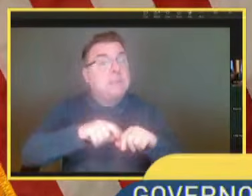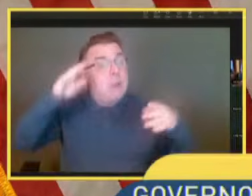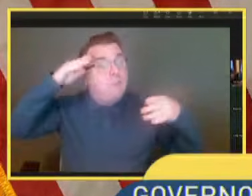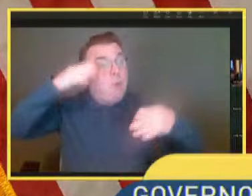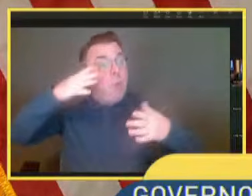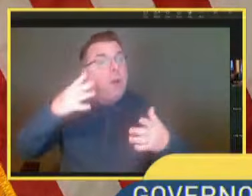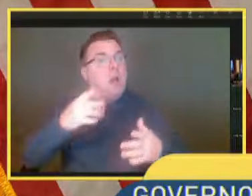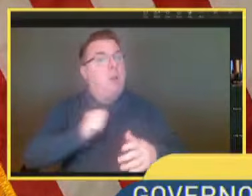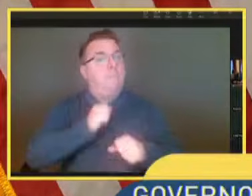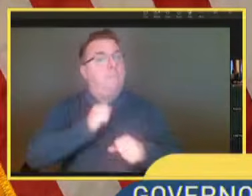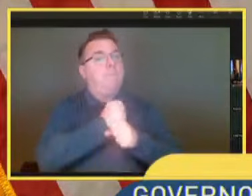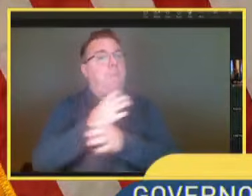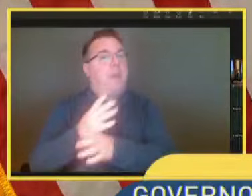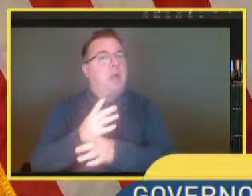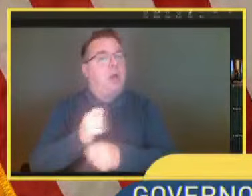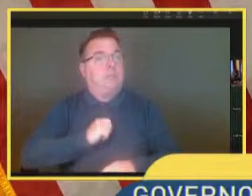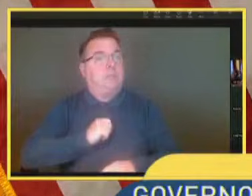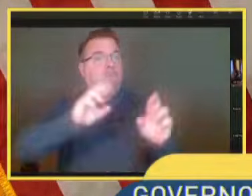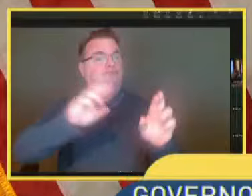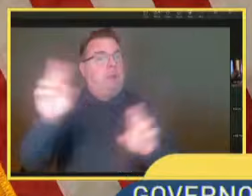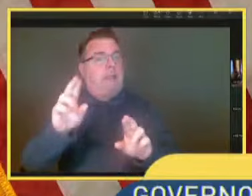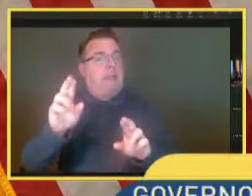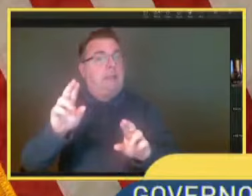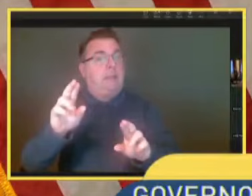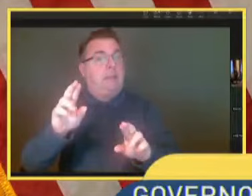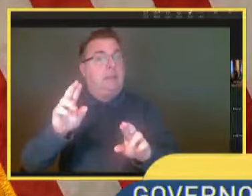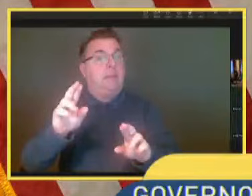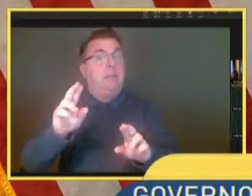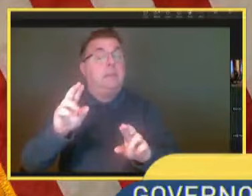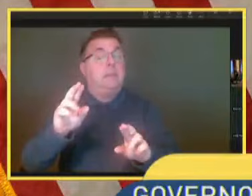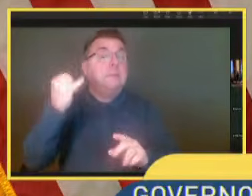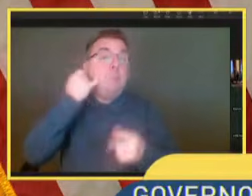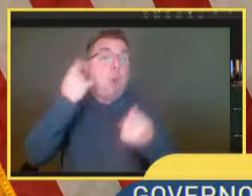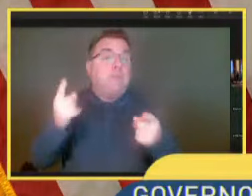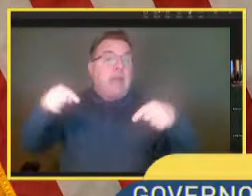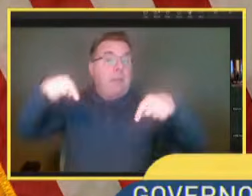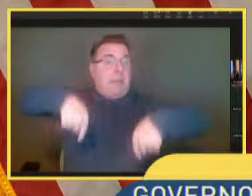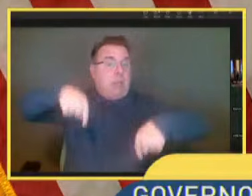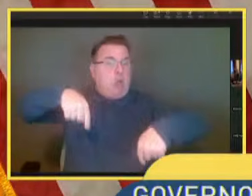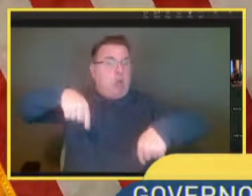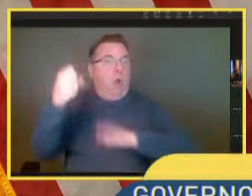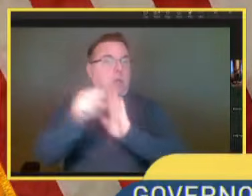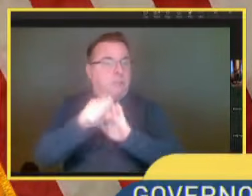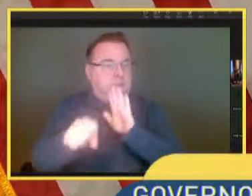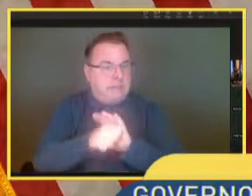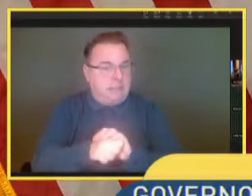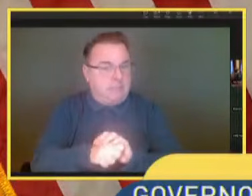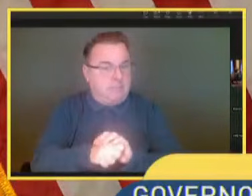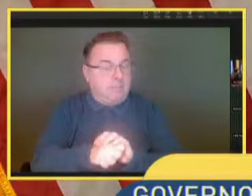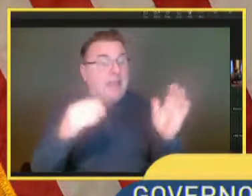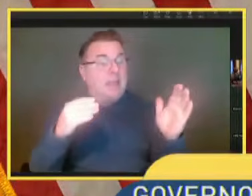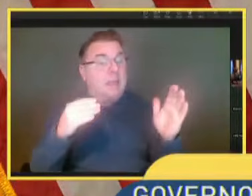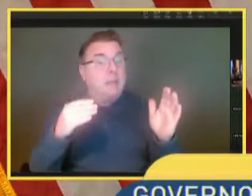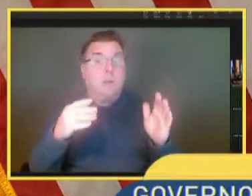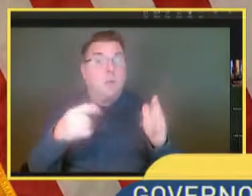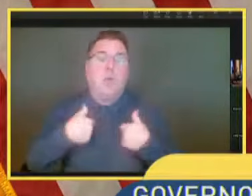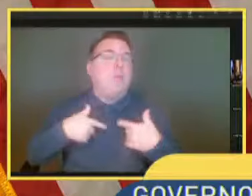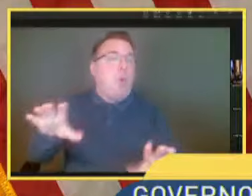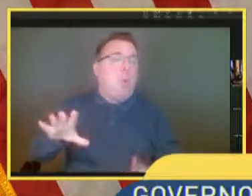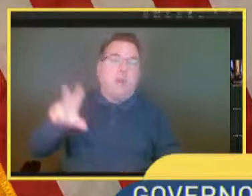to the fullest extent possible for a similar escalation by ICE against our will here in Washington